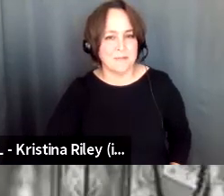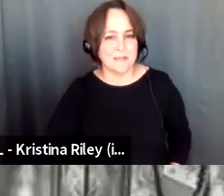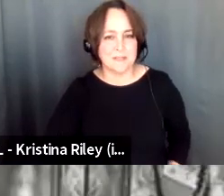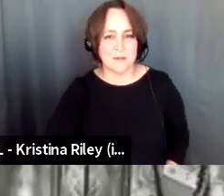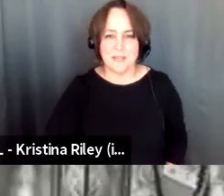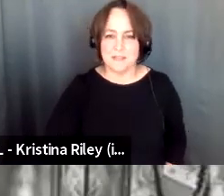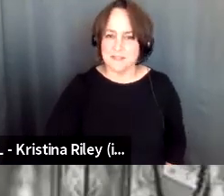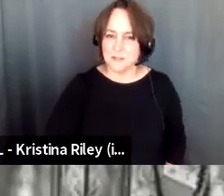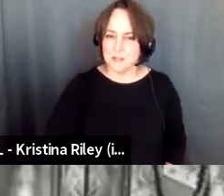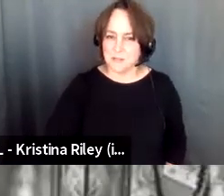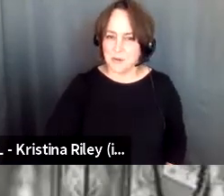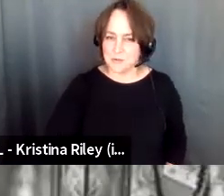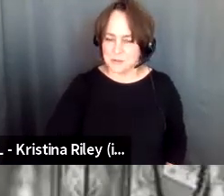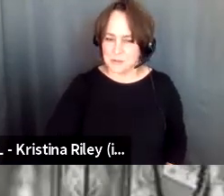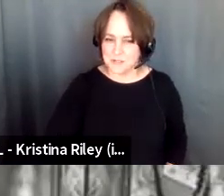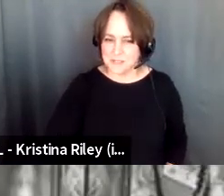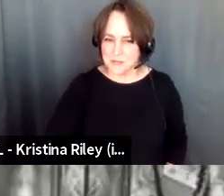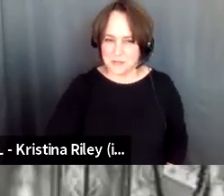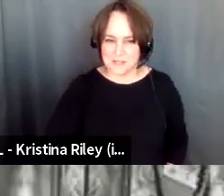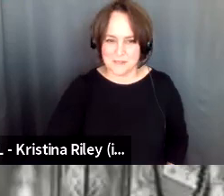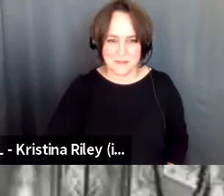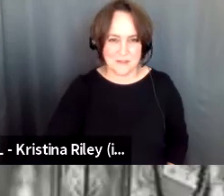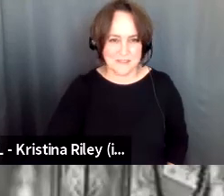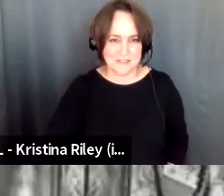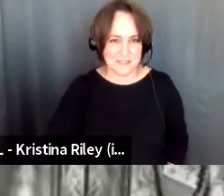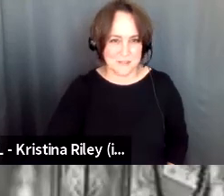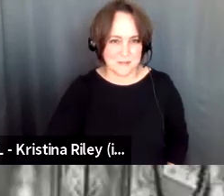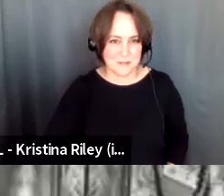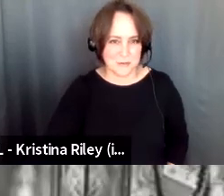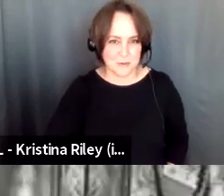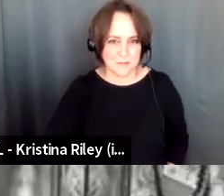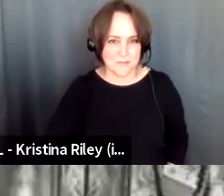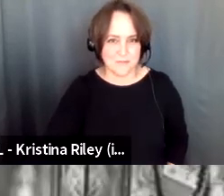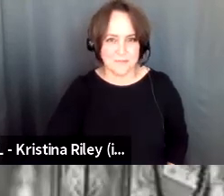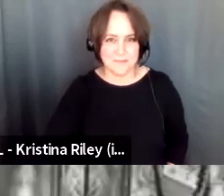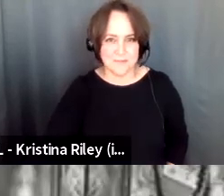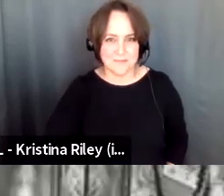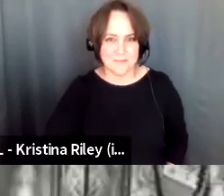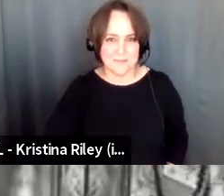Okay, let's go ahead and look at the poll results because I'm curious what the audience thinks about this photo.